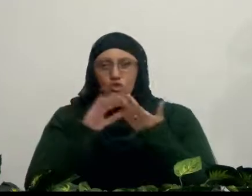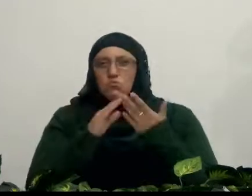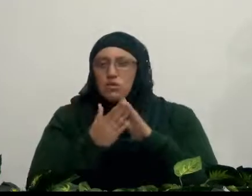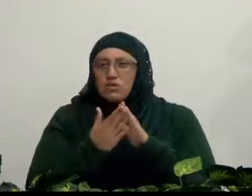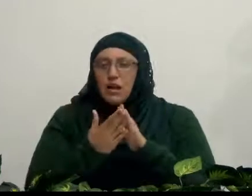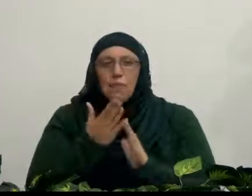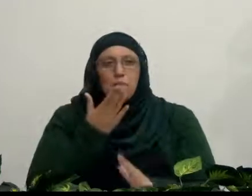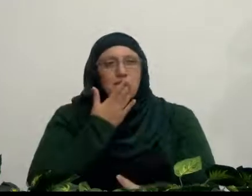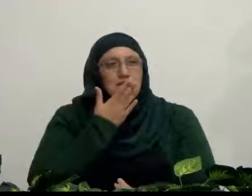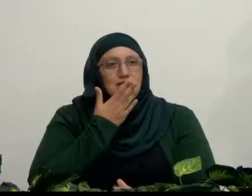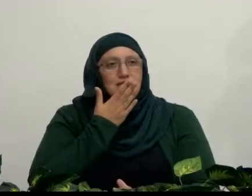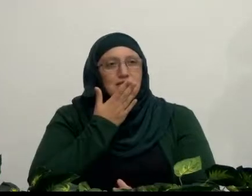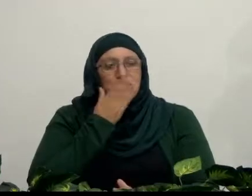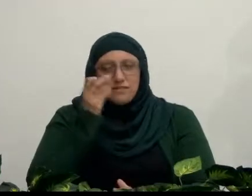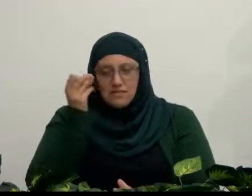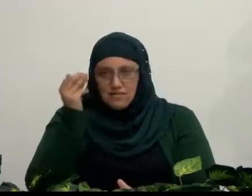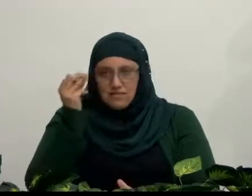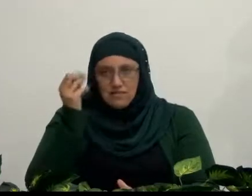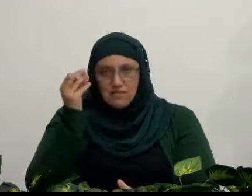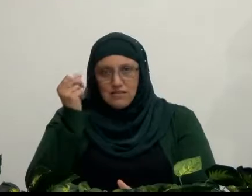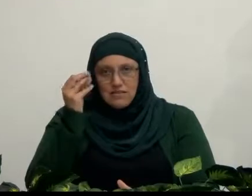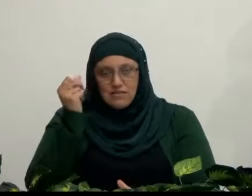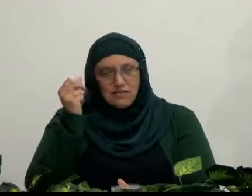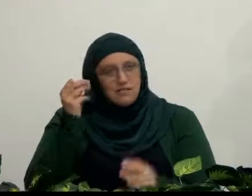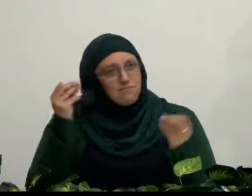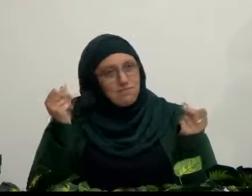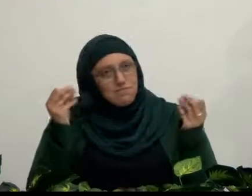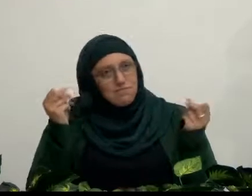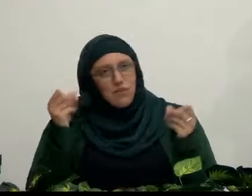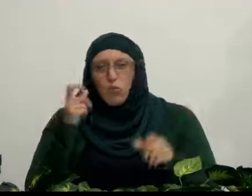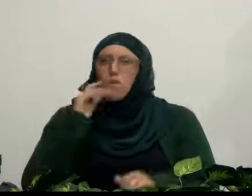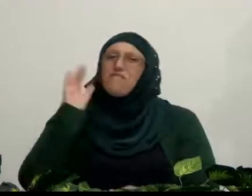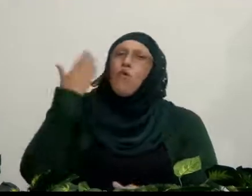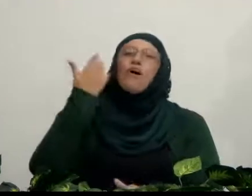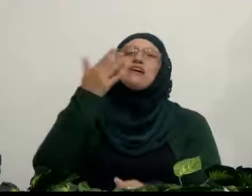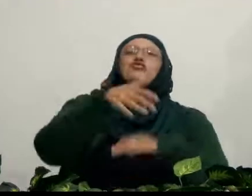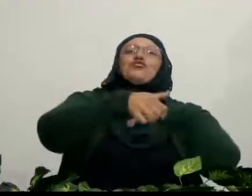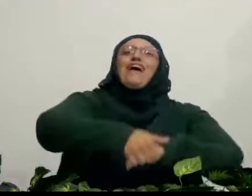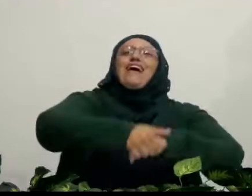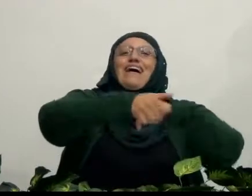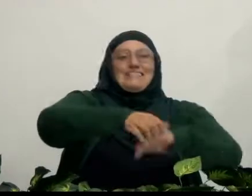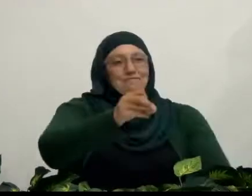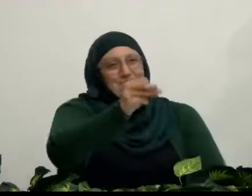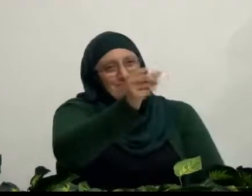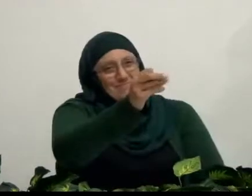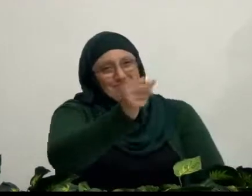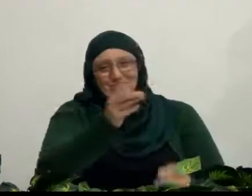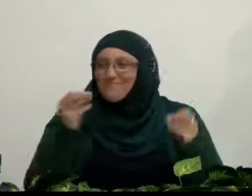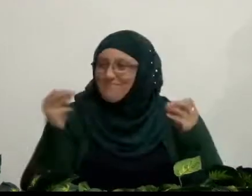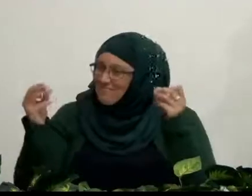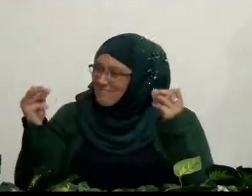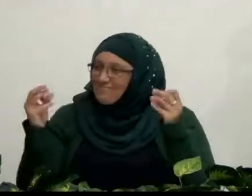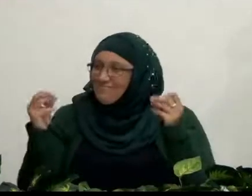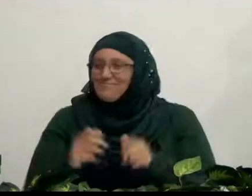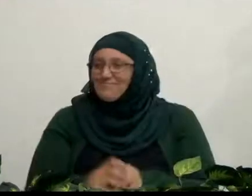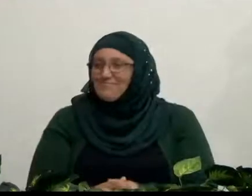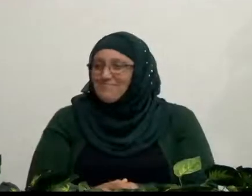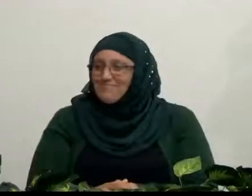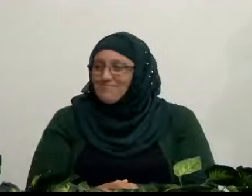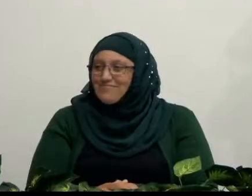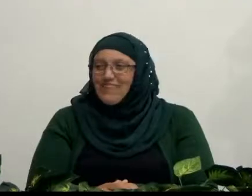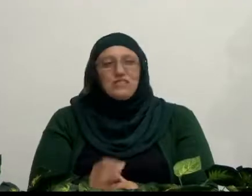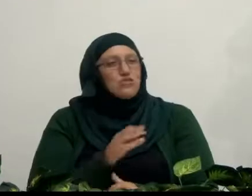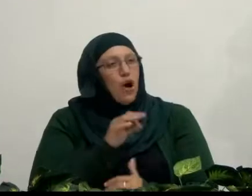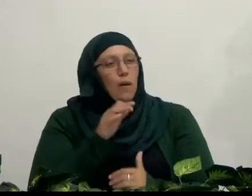your fingers, click your fingers together. We used to shake hands. Now, because of these social distances, we cannot. But it's not about